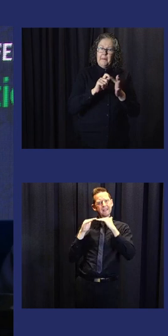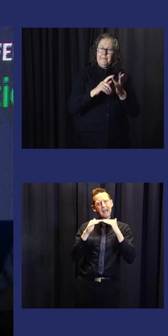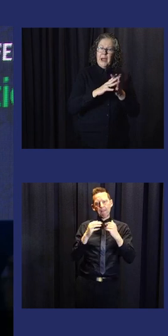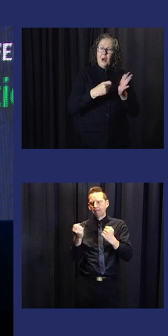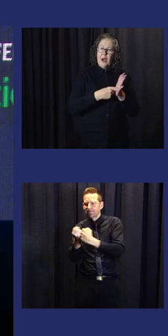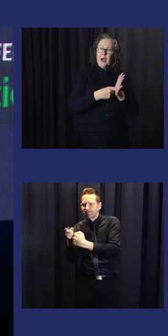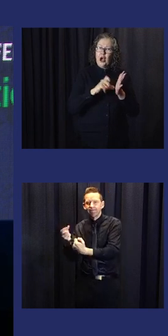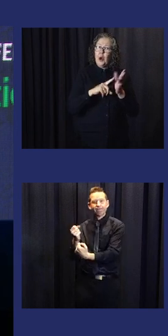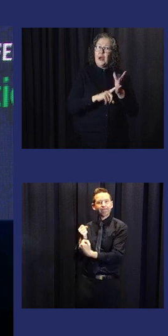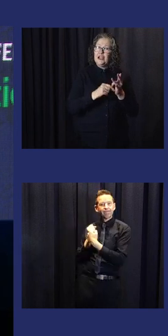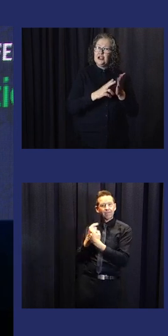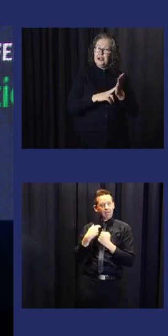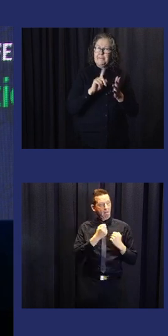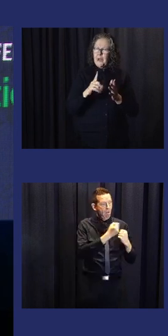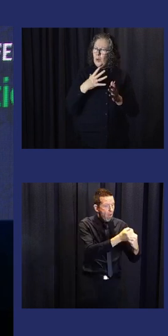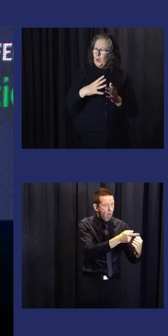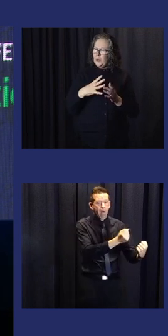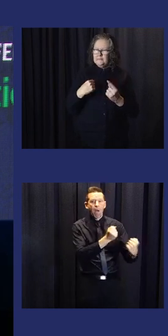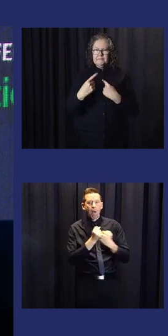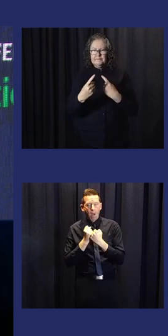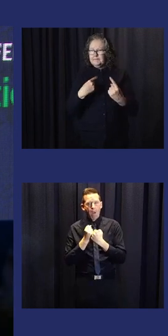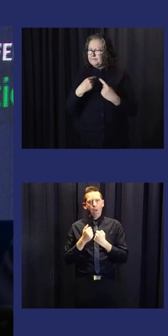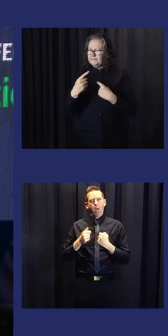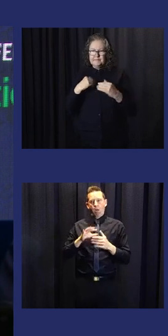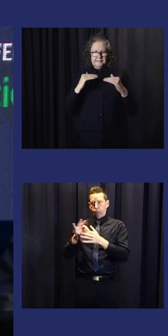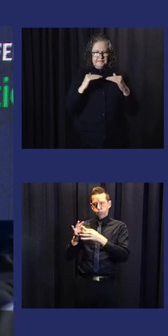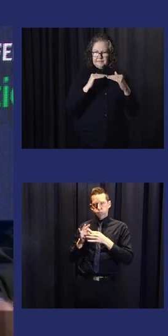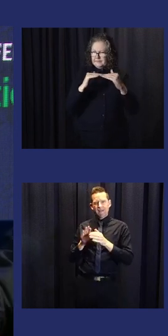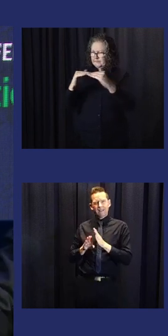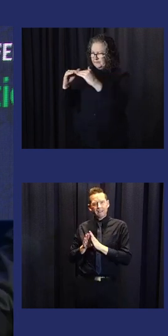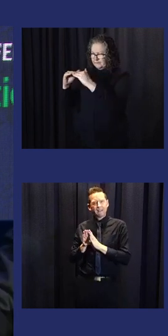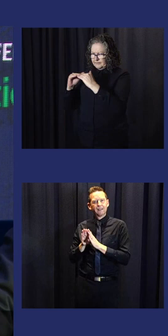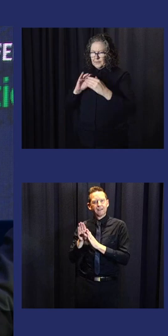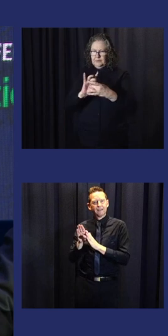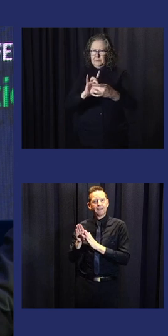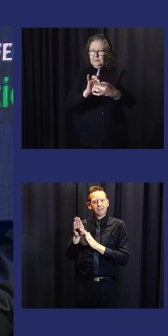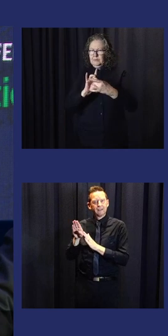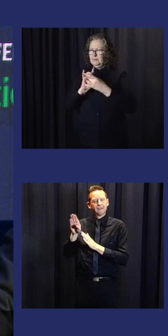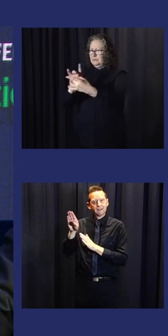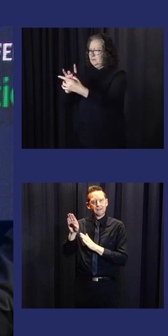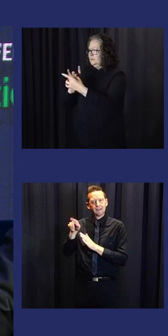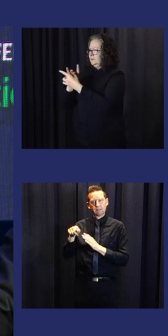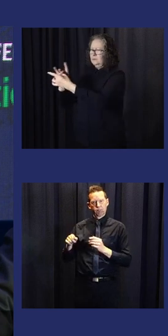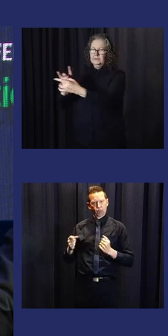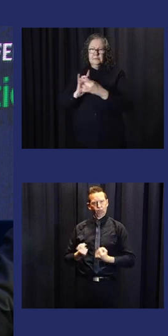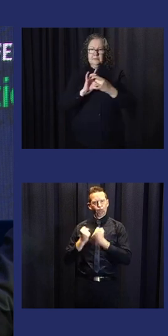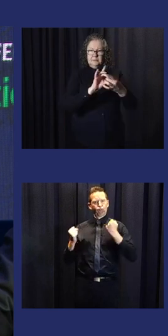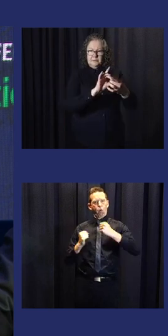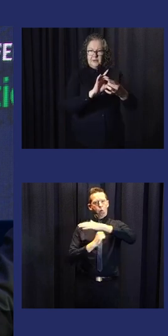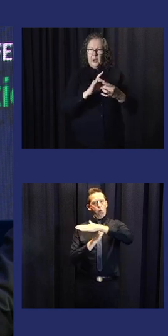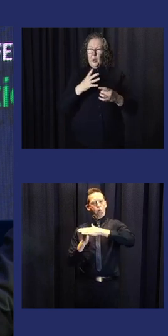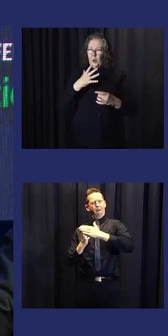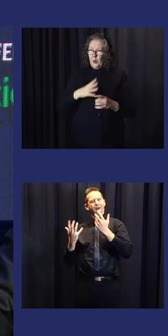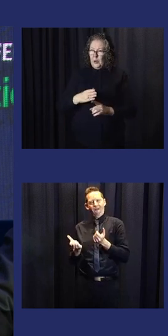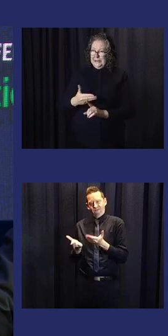aid relationships and building those relationships over time, and making sure that those are already in place so that